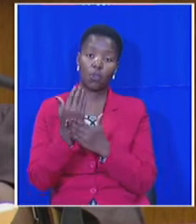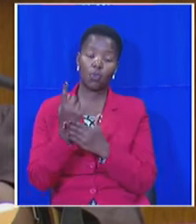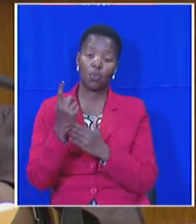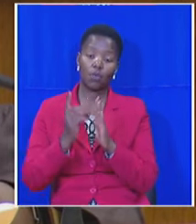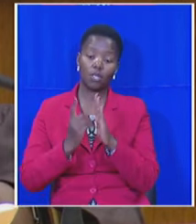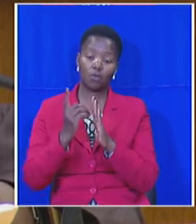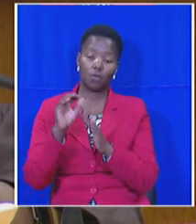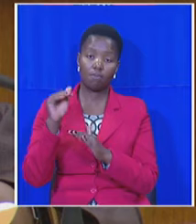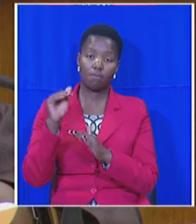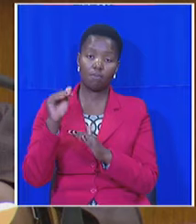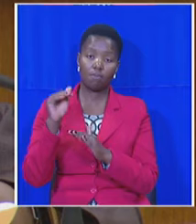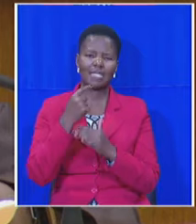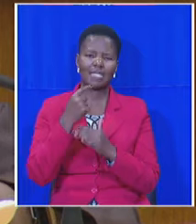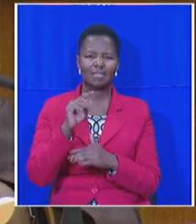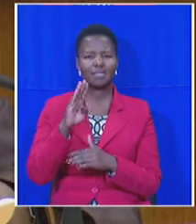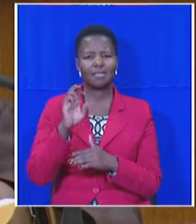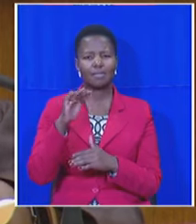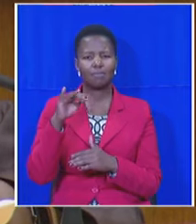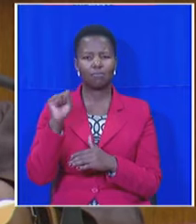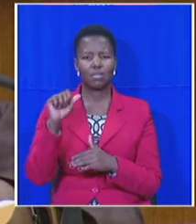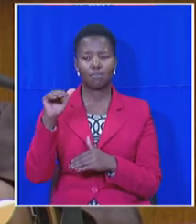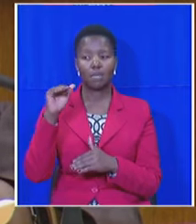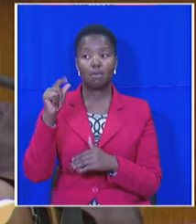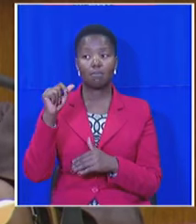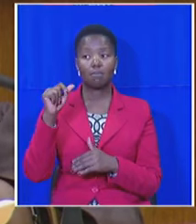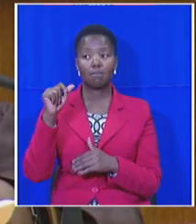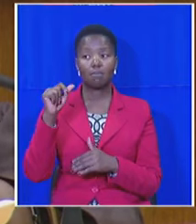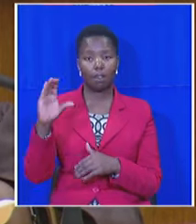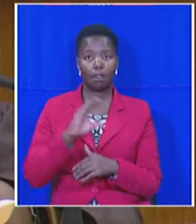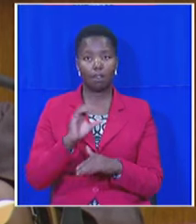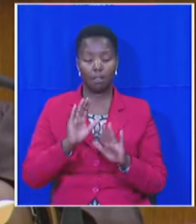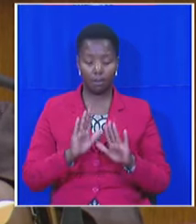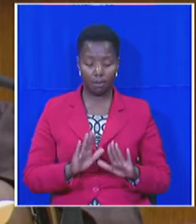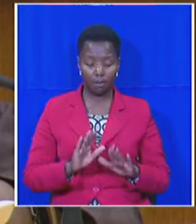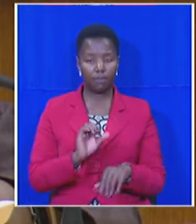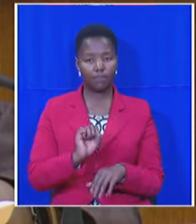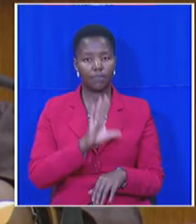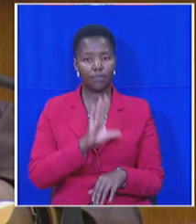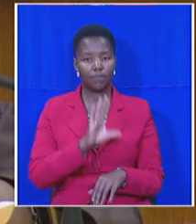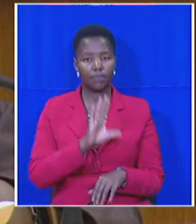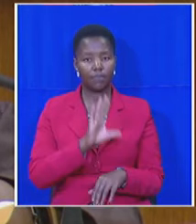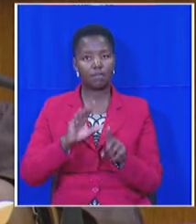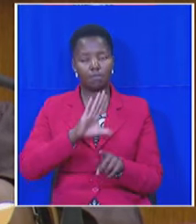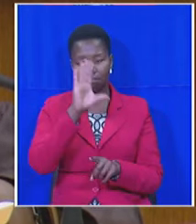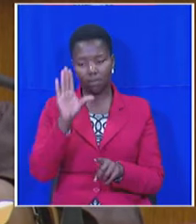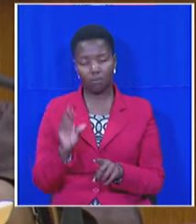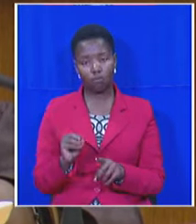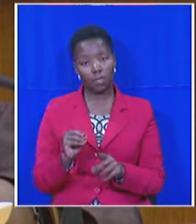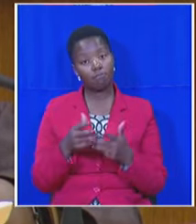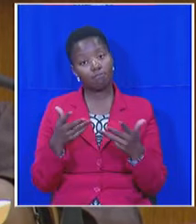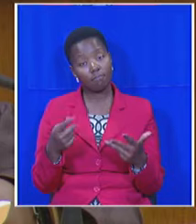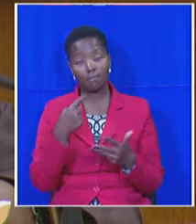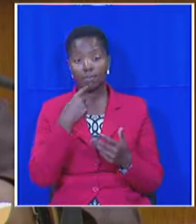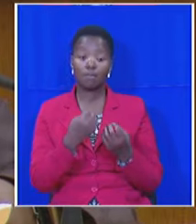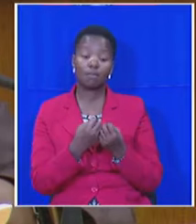seyithomile ukufaka imali eSouth Africa neAfrica lapho abantu bazakhona ukuthola umbereko nakwakhiwa